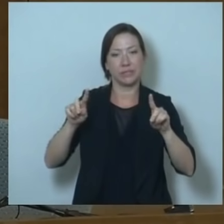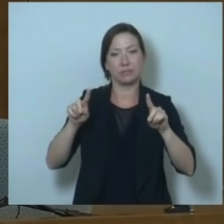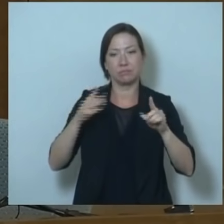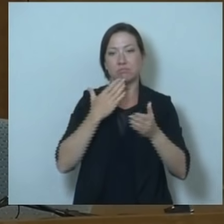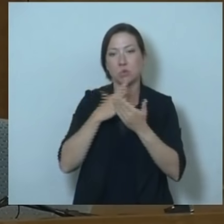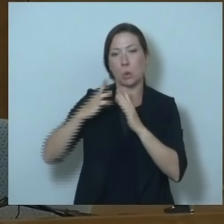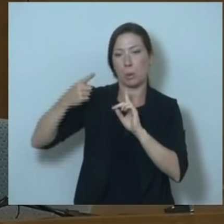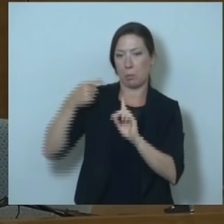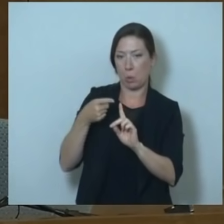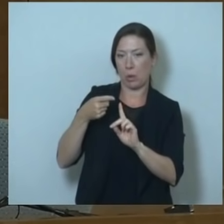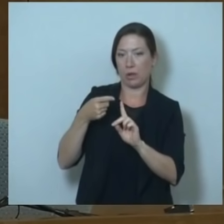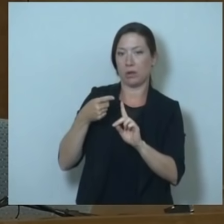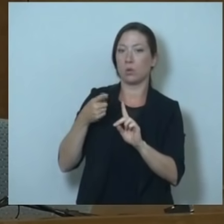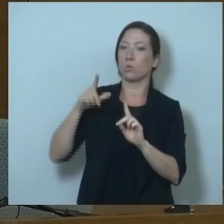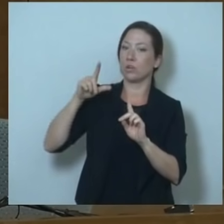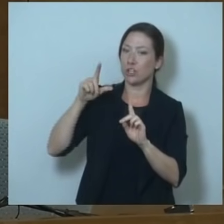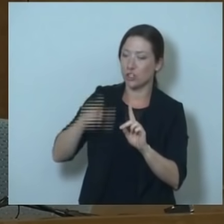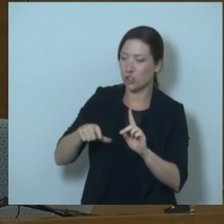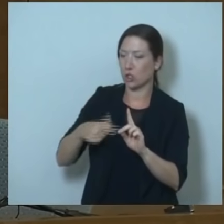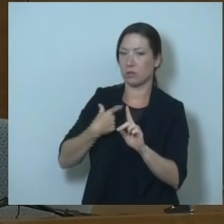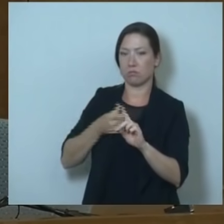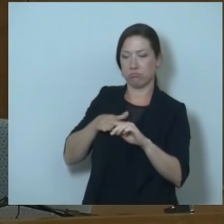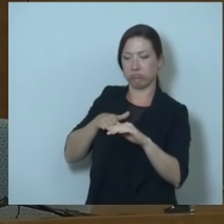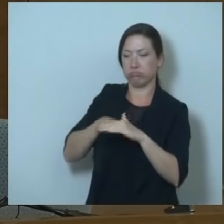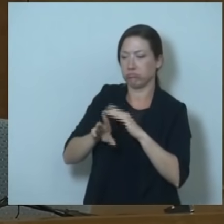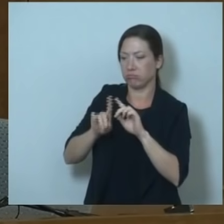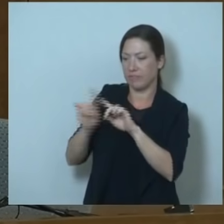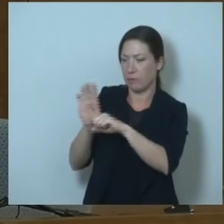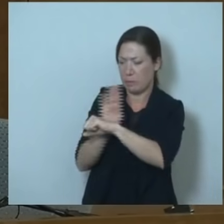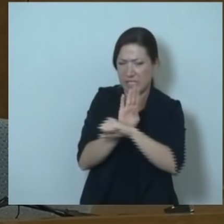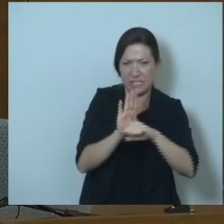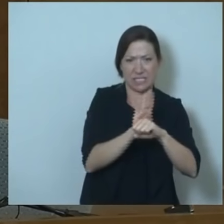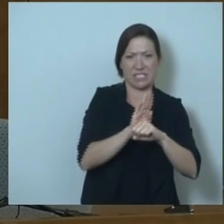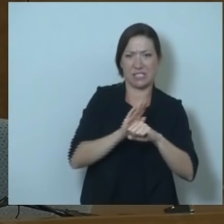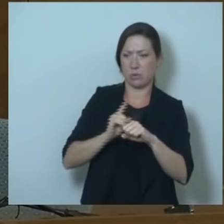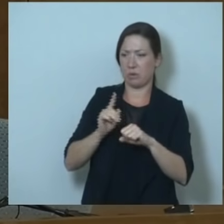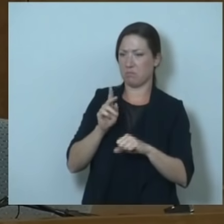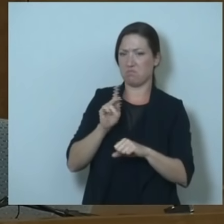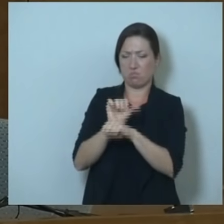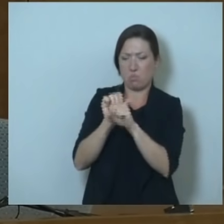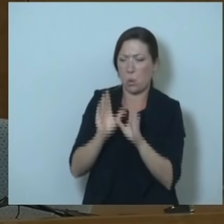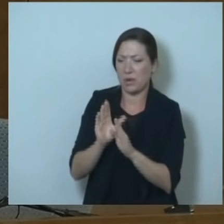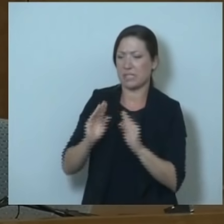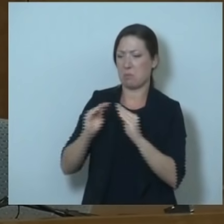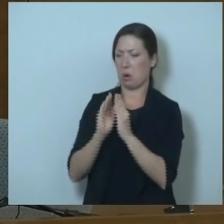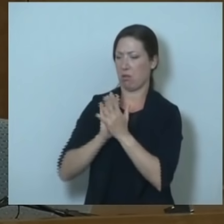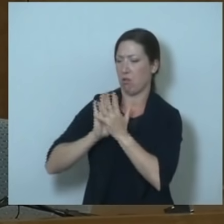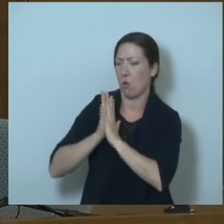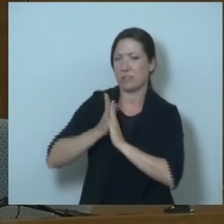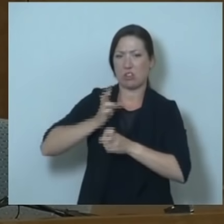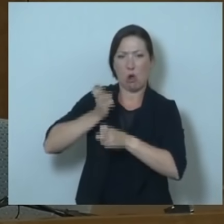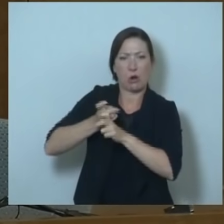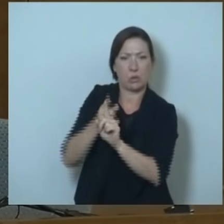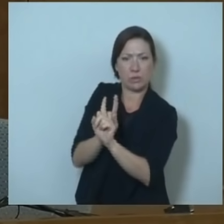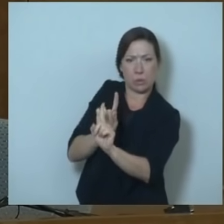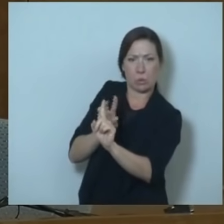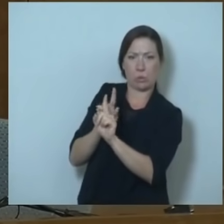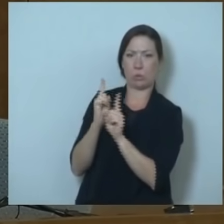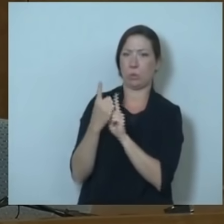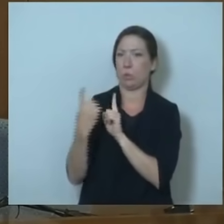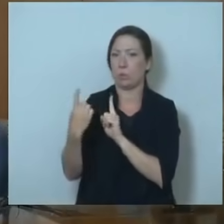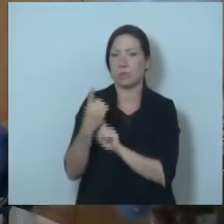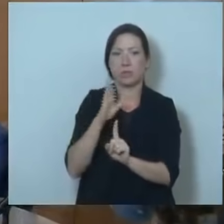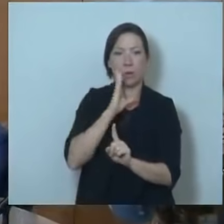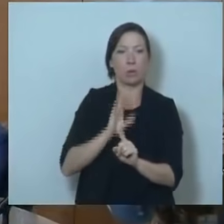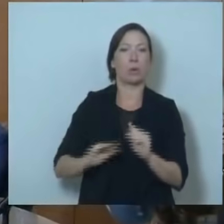socially distance businesses and check in and offer more technical support. So thank you for that, and I'll report on it next week. Right.